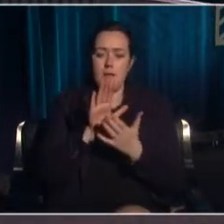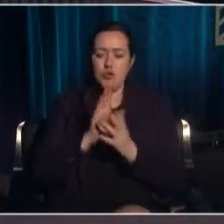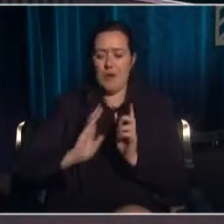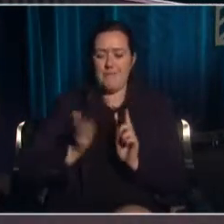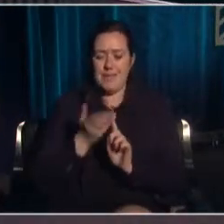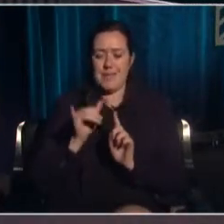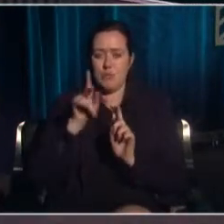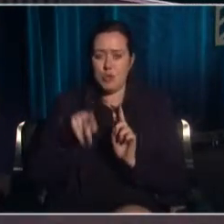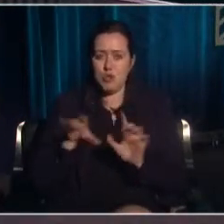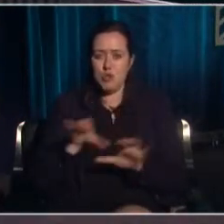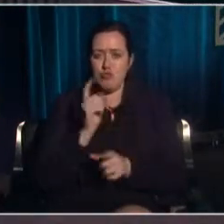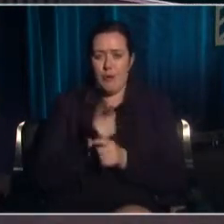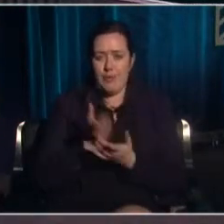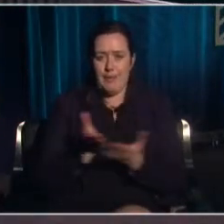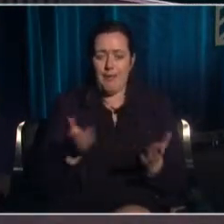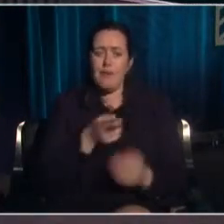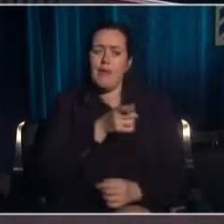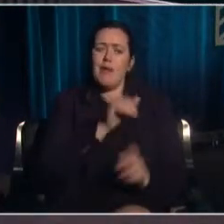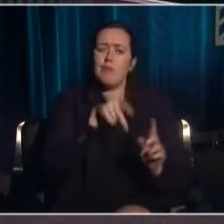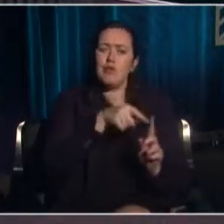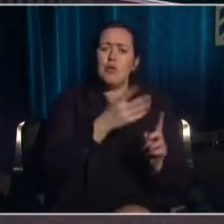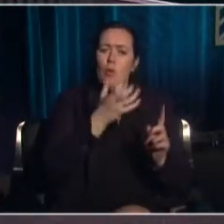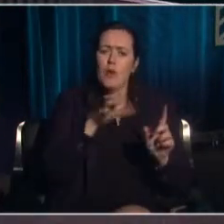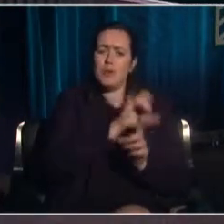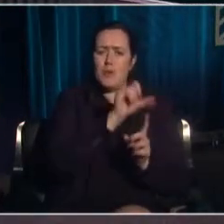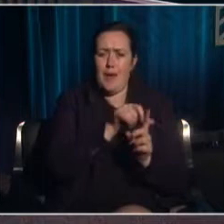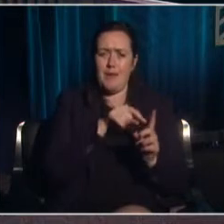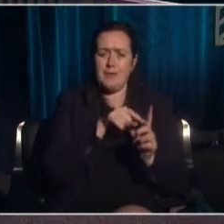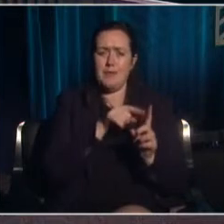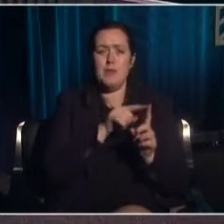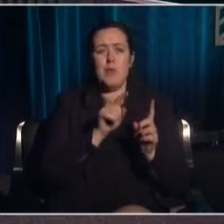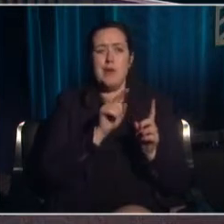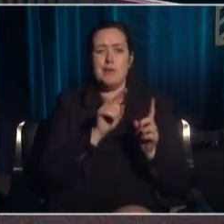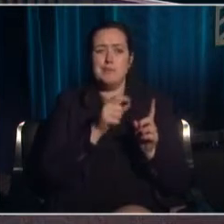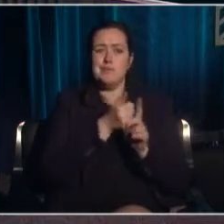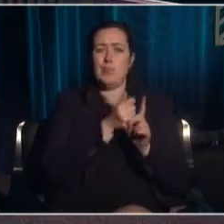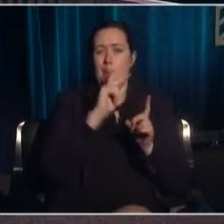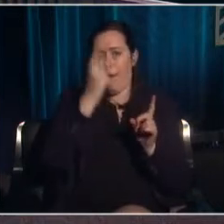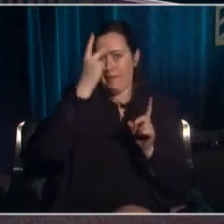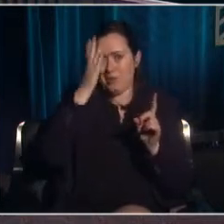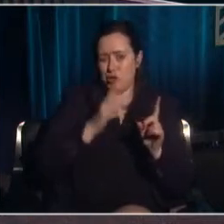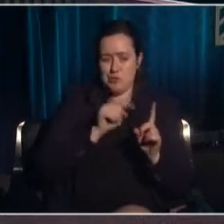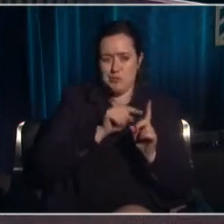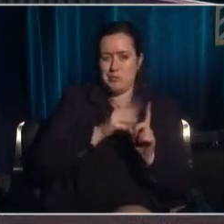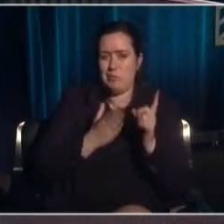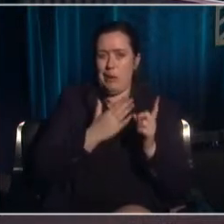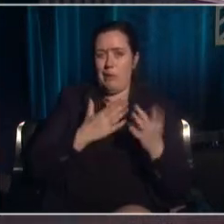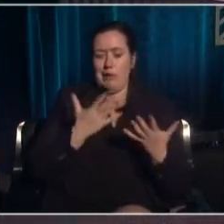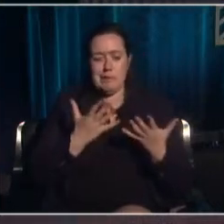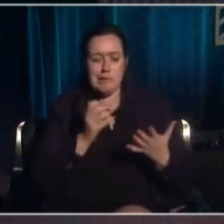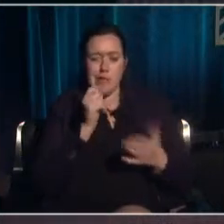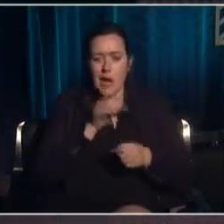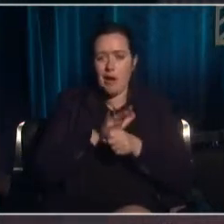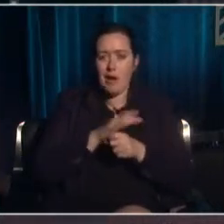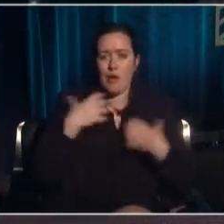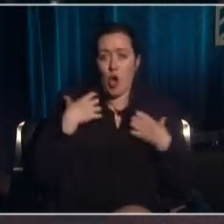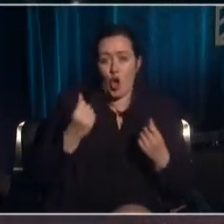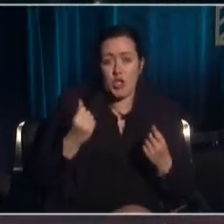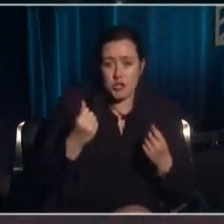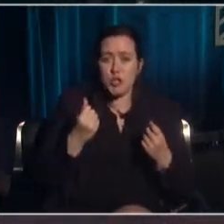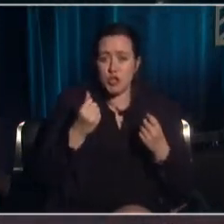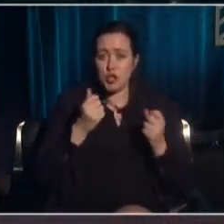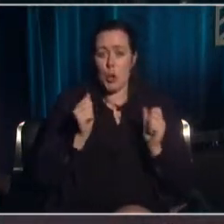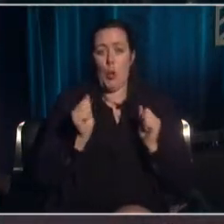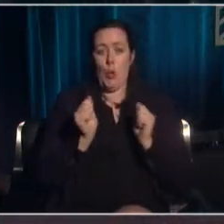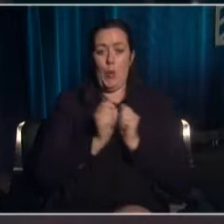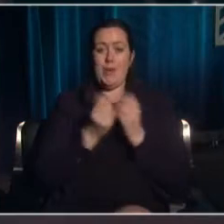that they already want to do, but being a politician maybe lack the courage to do, then actually there's a huge amount of campaigning that we can